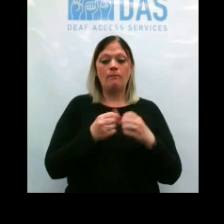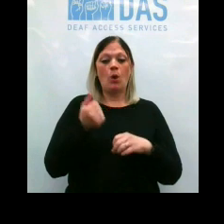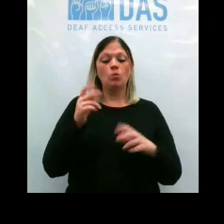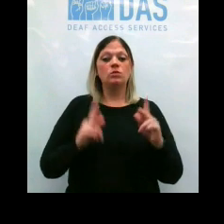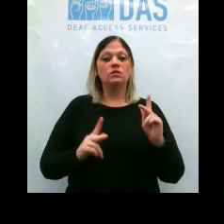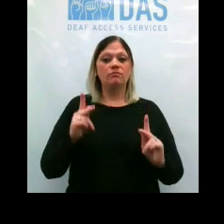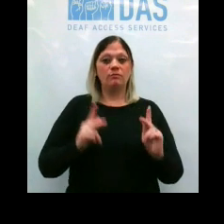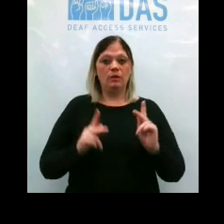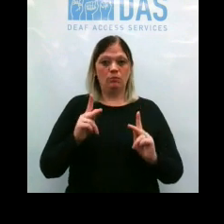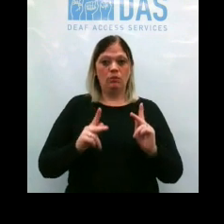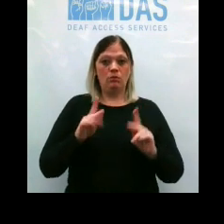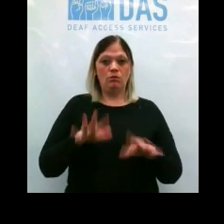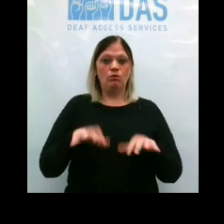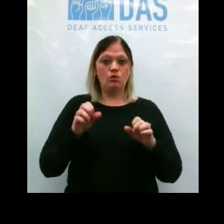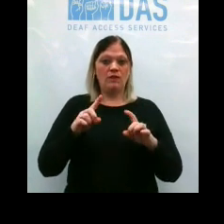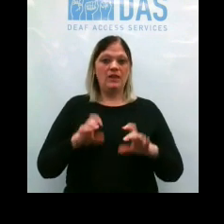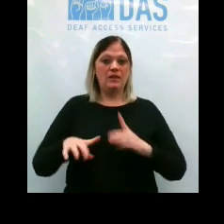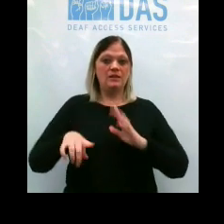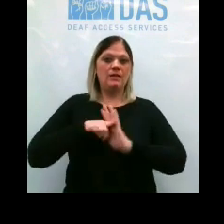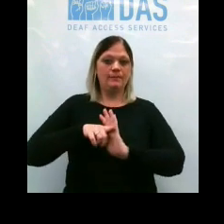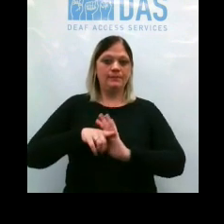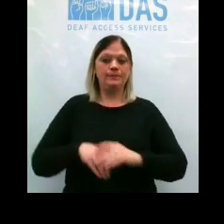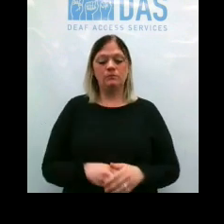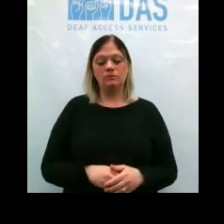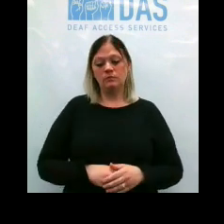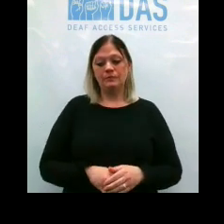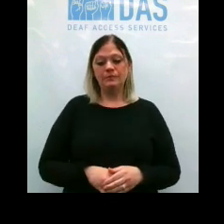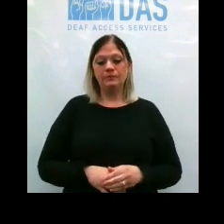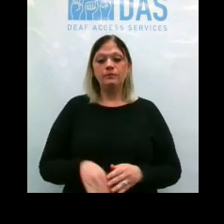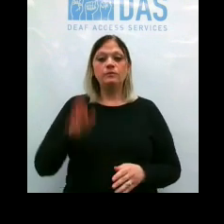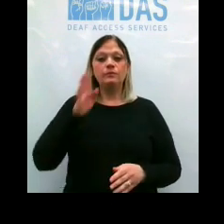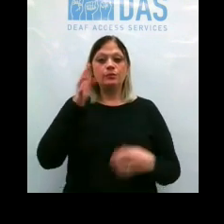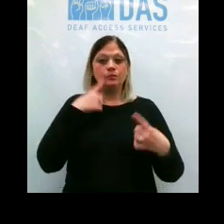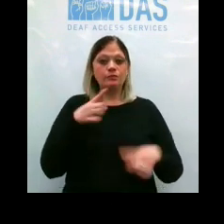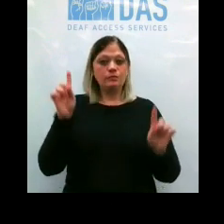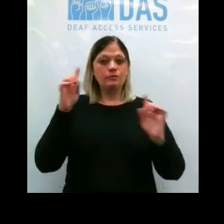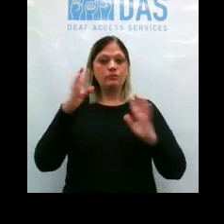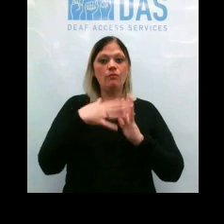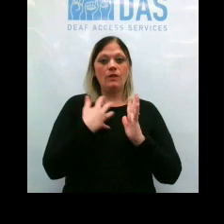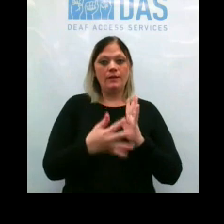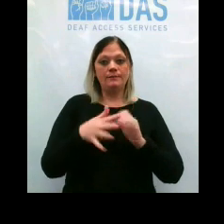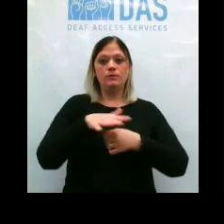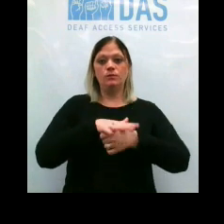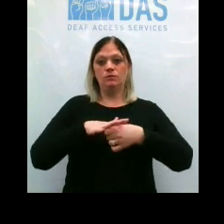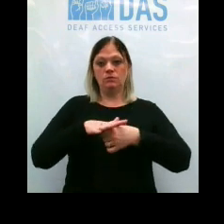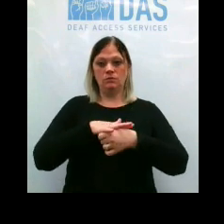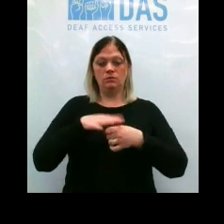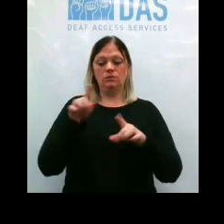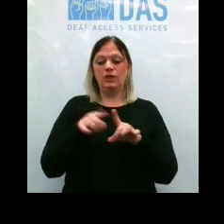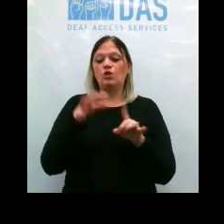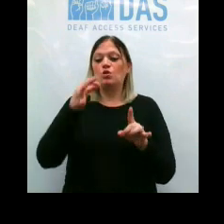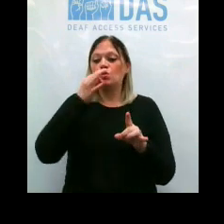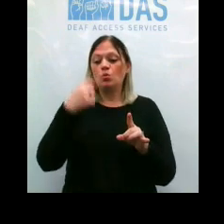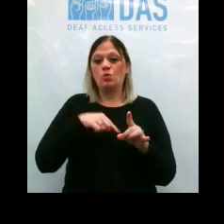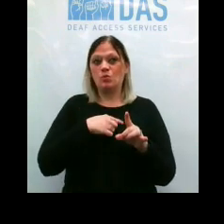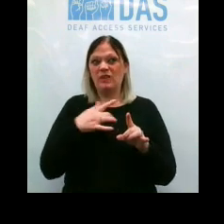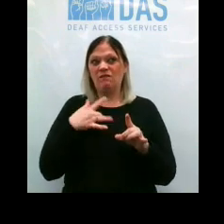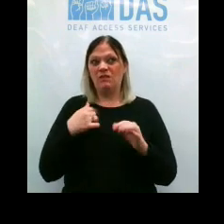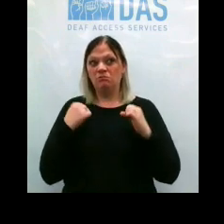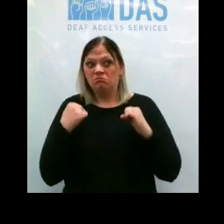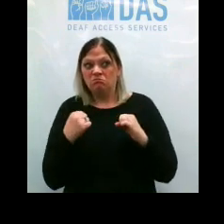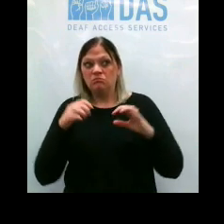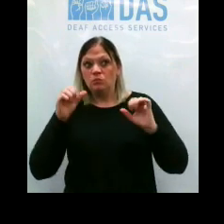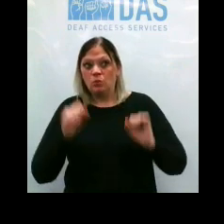of individuals who took the test were negative. And we will announce the schedule and locations as soon as we feel confident that we can